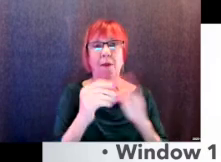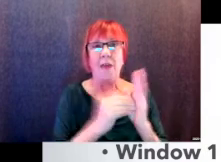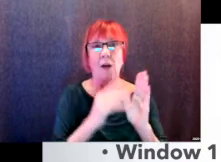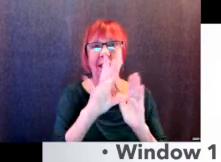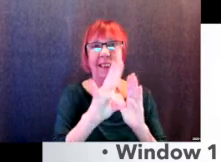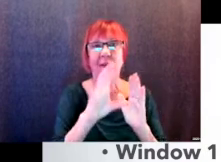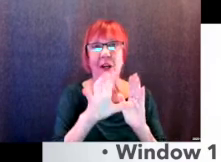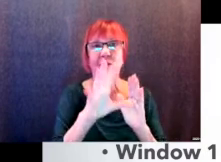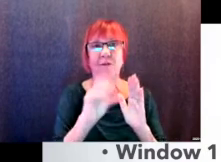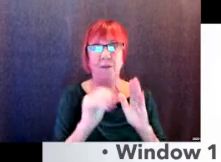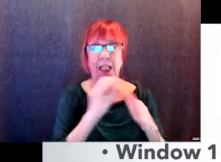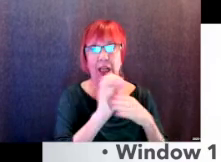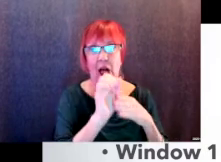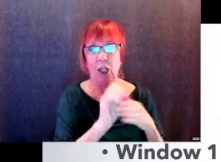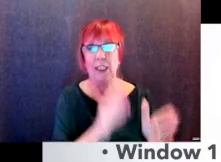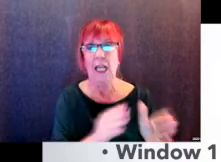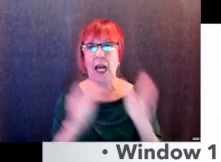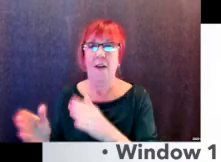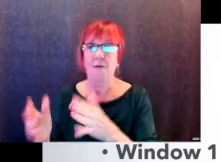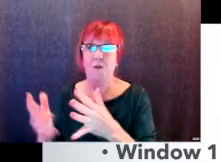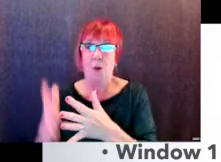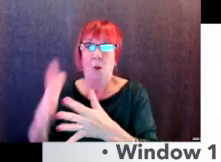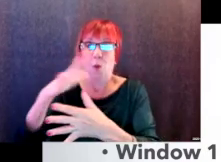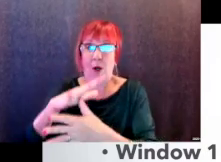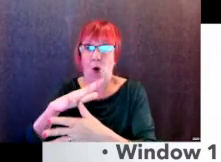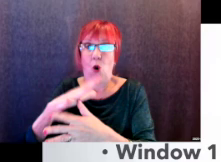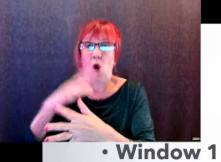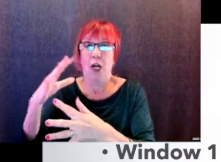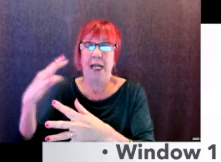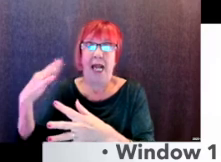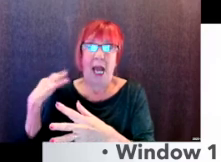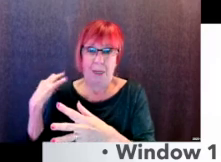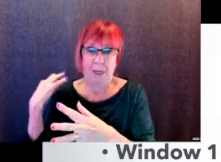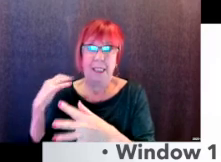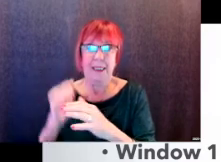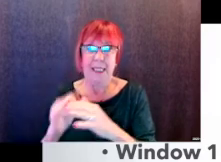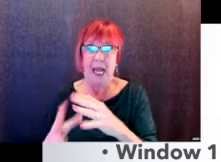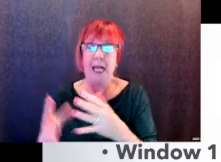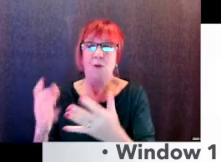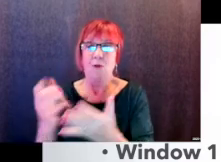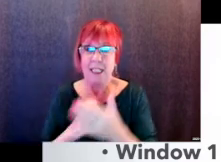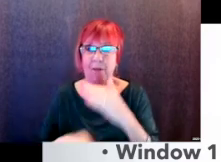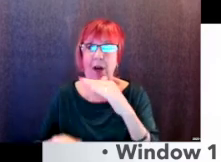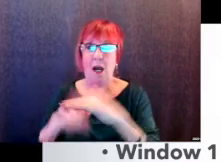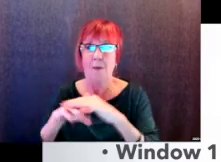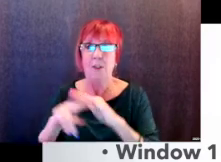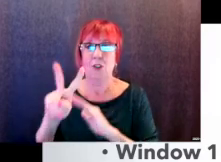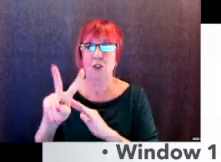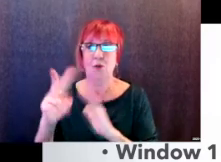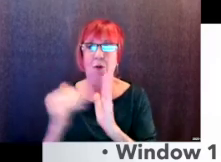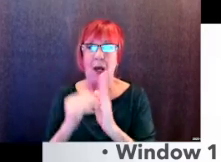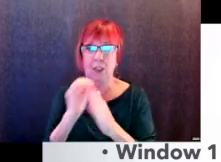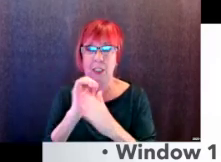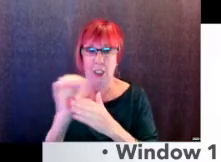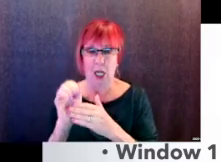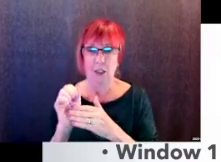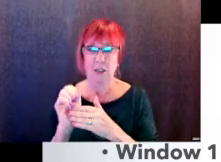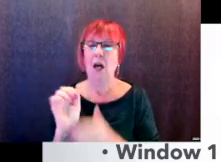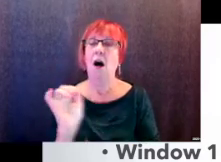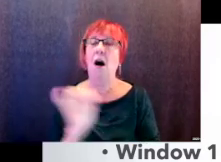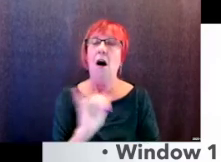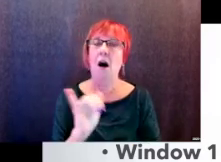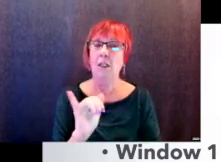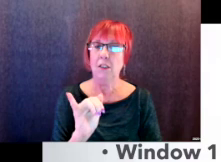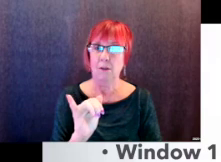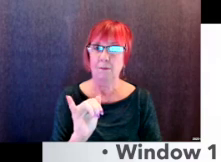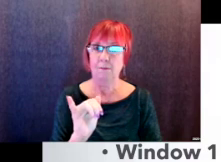we are actually, we just had a press release go out, so we have some big news to share here today, which is we will be launching